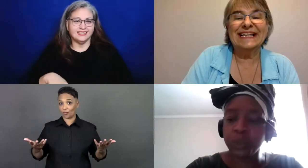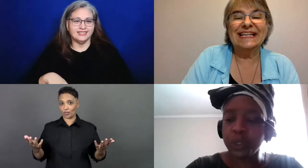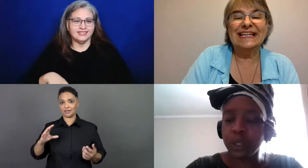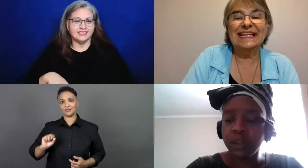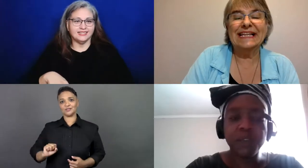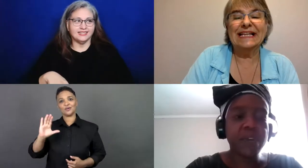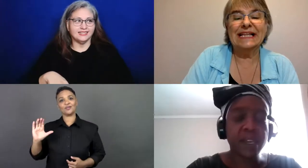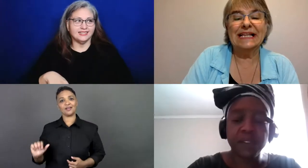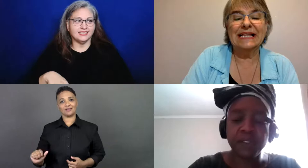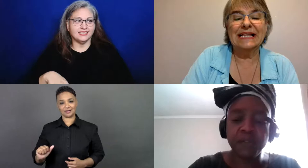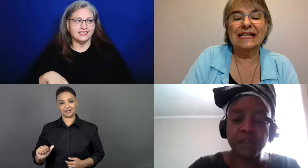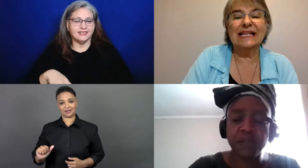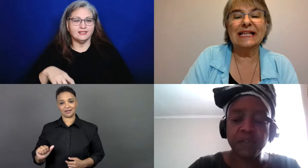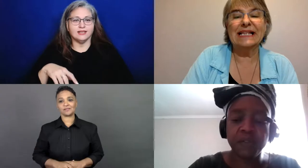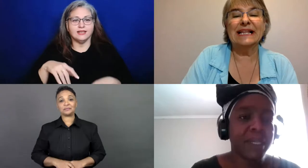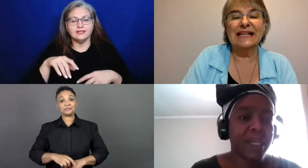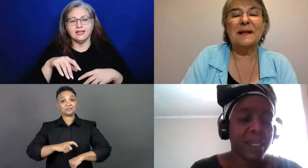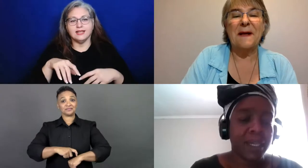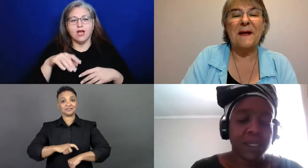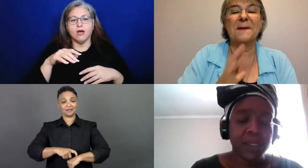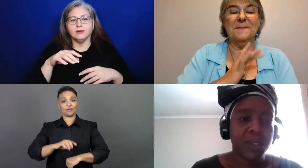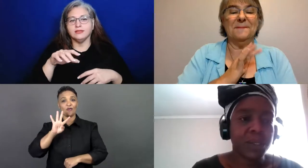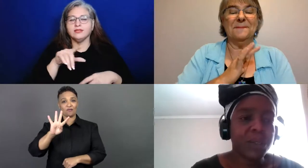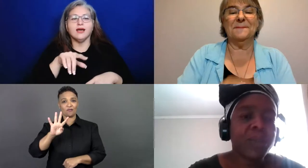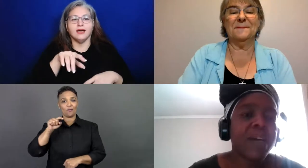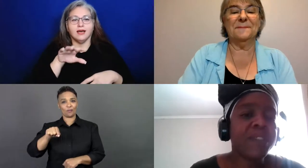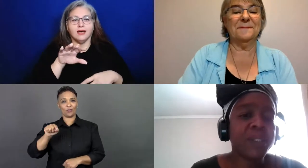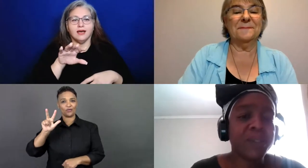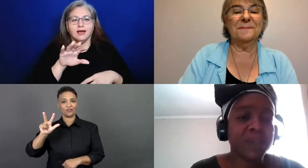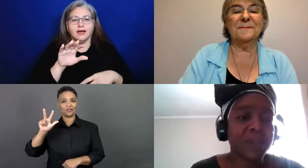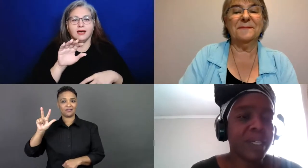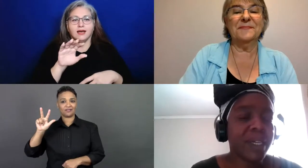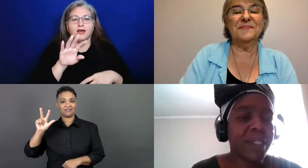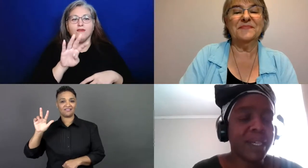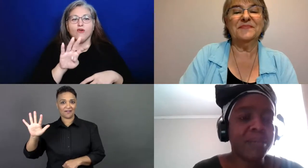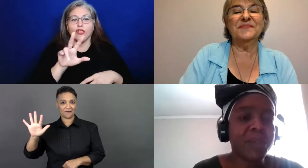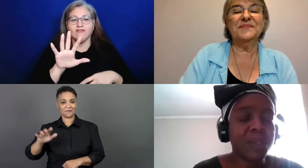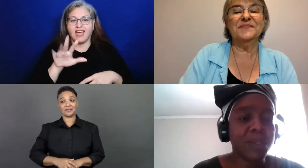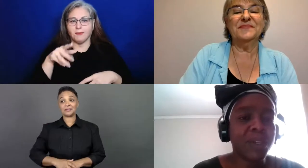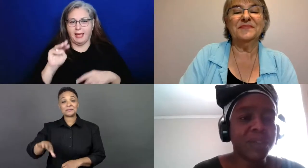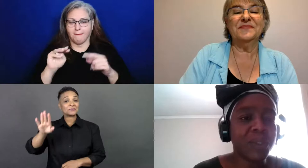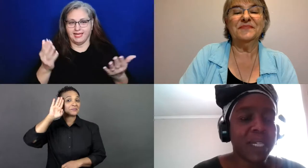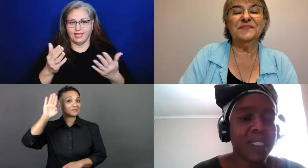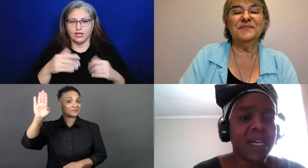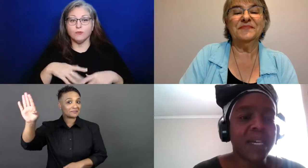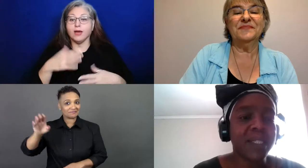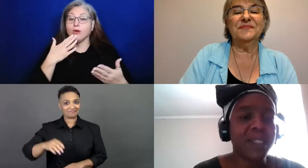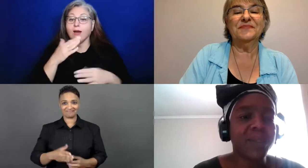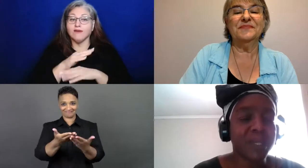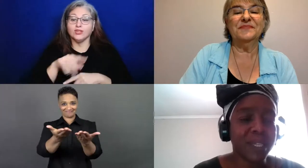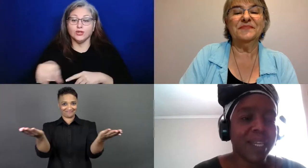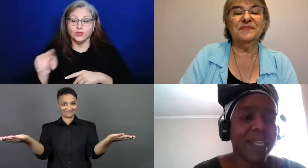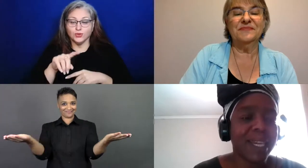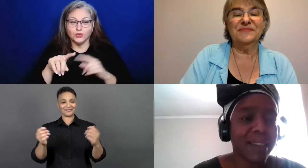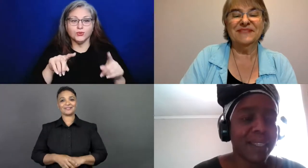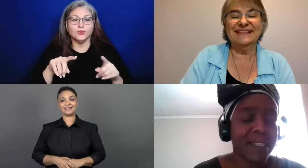25 to 5 p.m. So good afternoon, and to all of you that side,